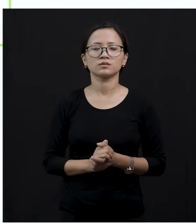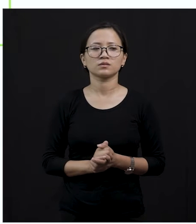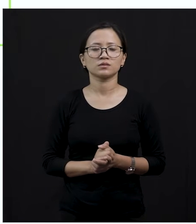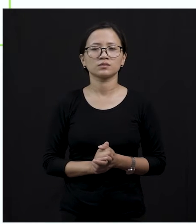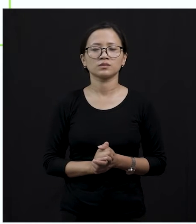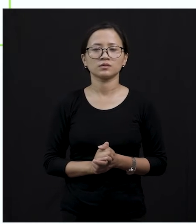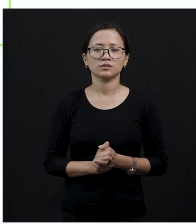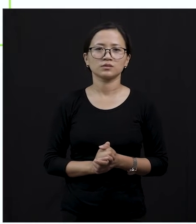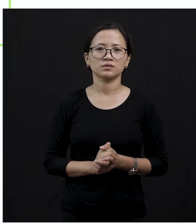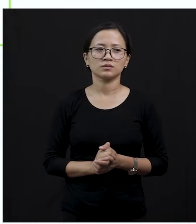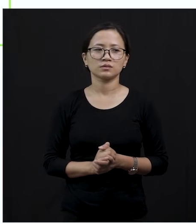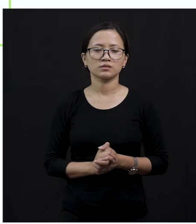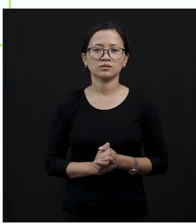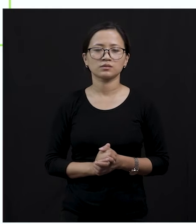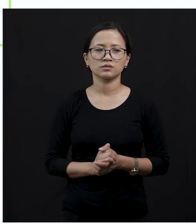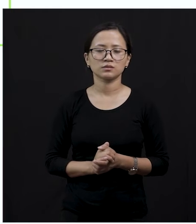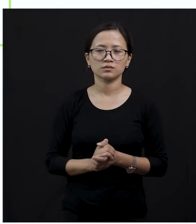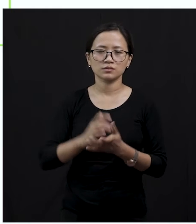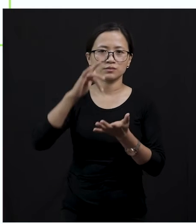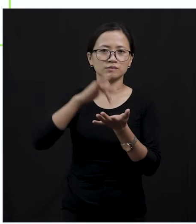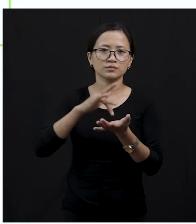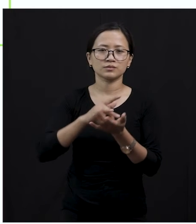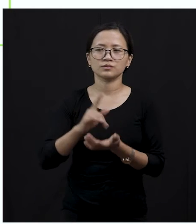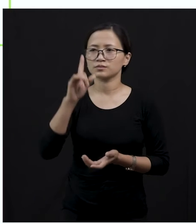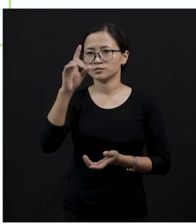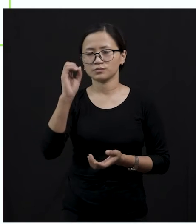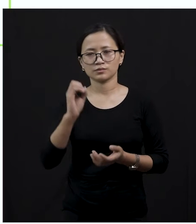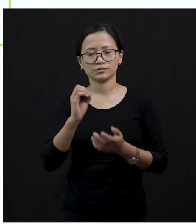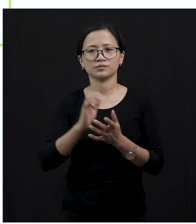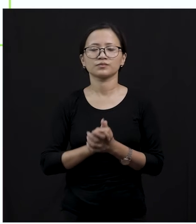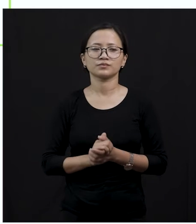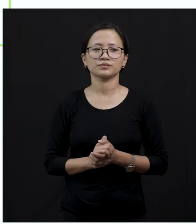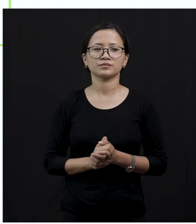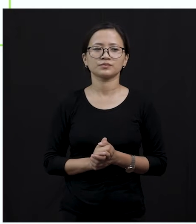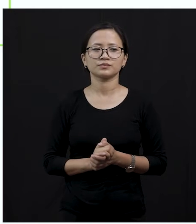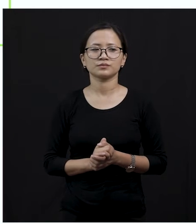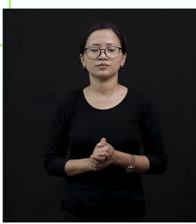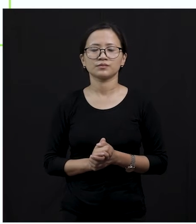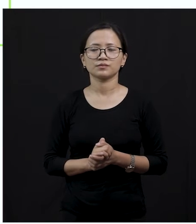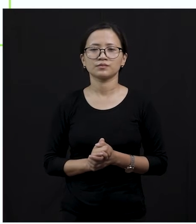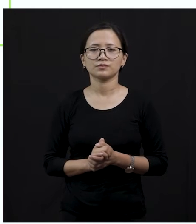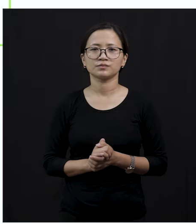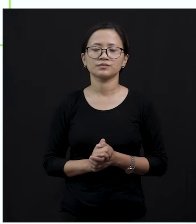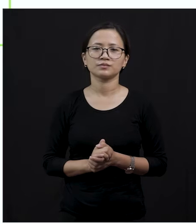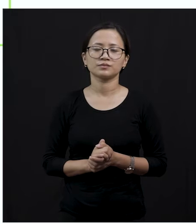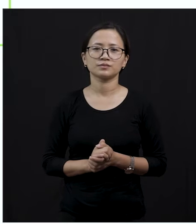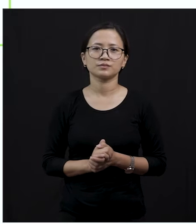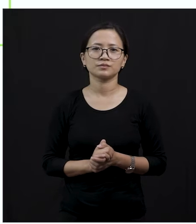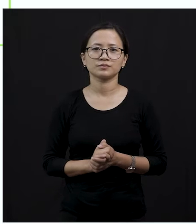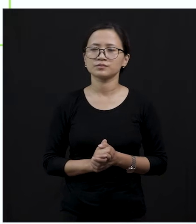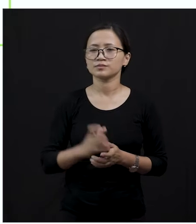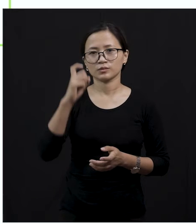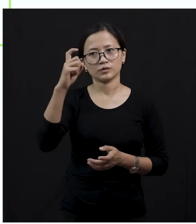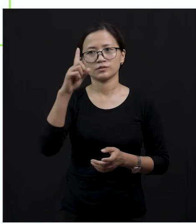have 7 and 9. The place value of 10, the 7 is in